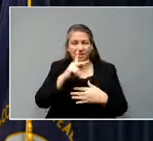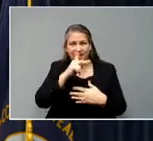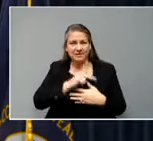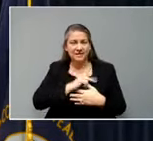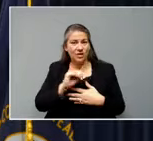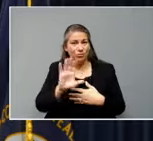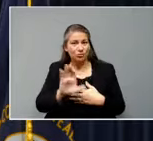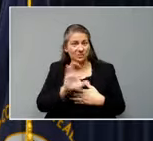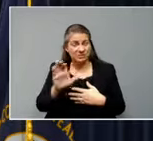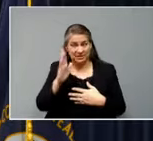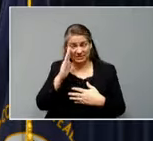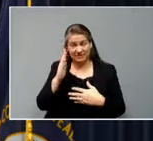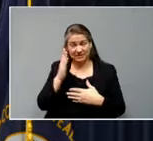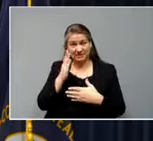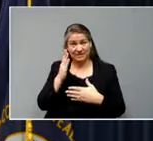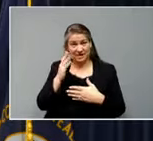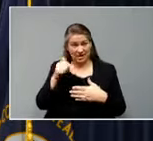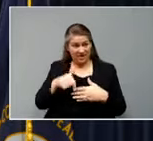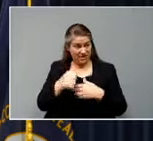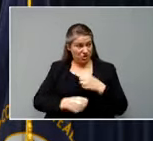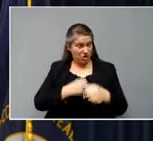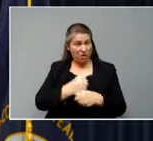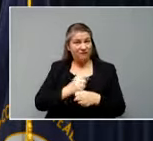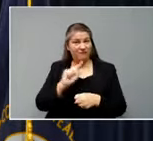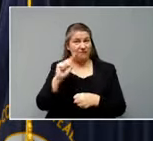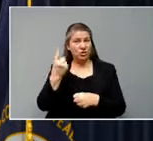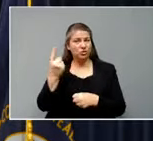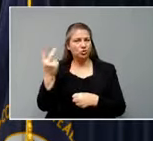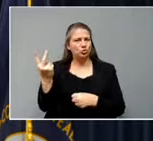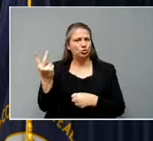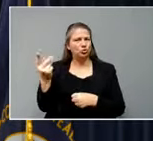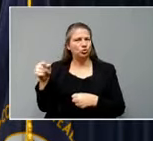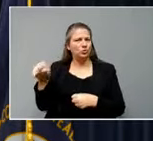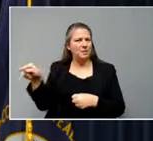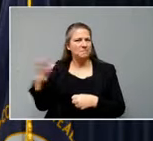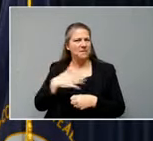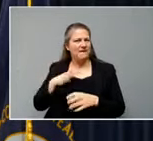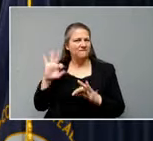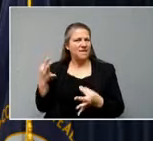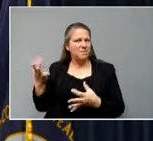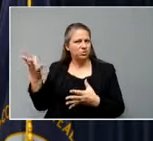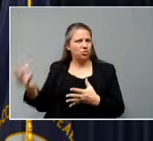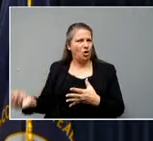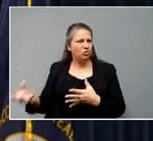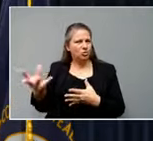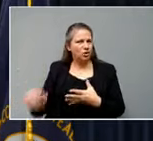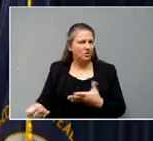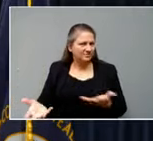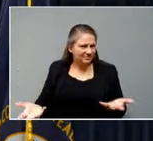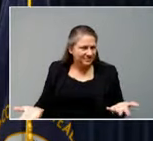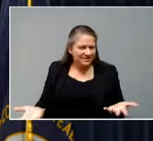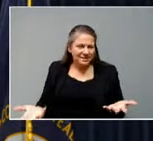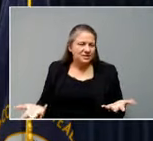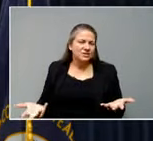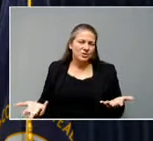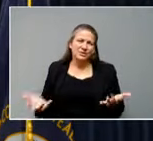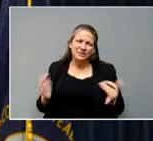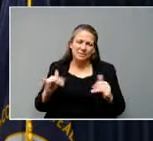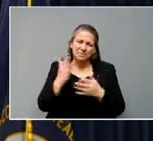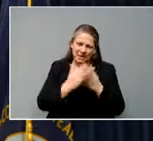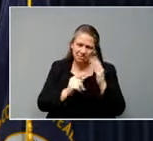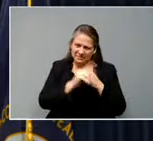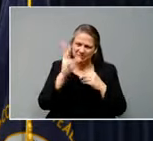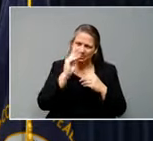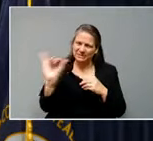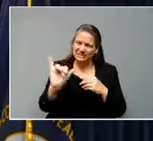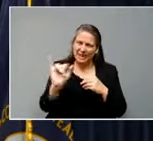that aren't with us for the very first time. Let's make sure that we do everything we can to lessen the amount of families that are